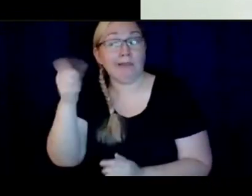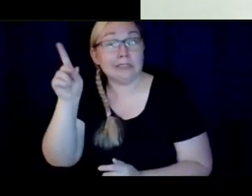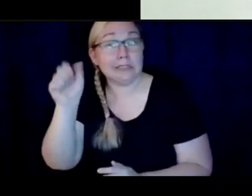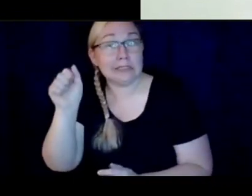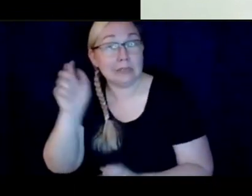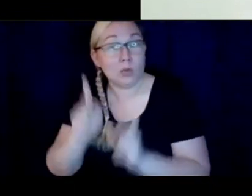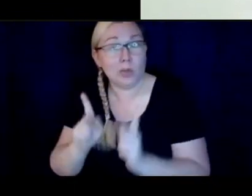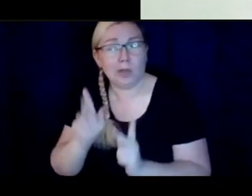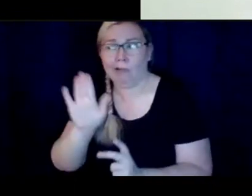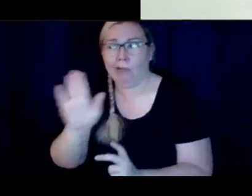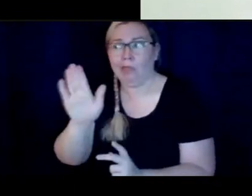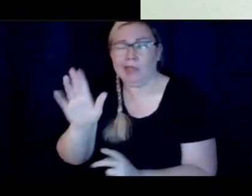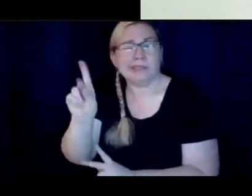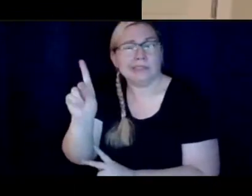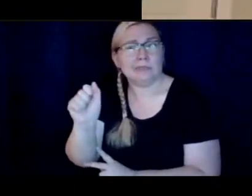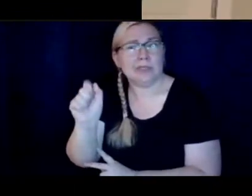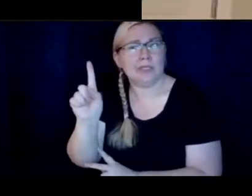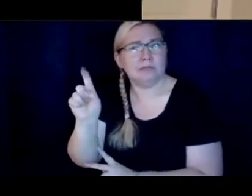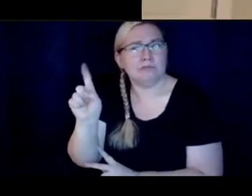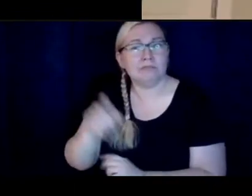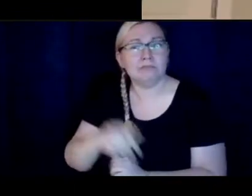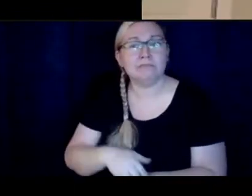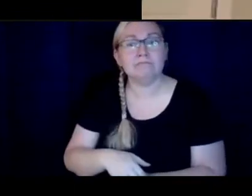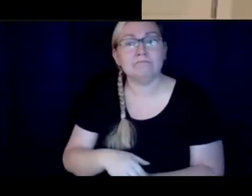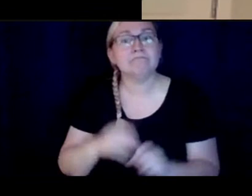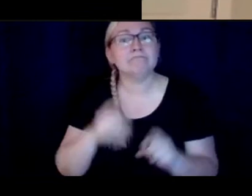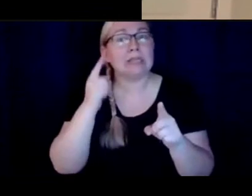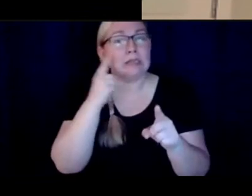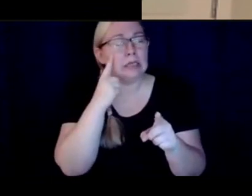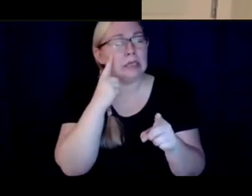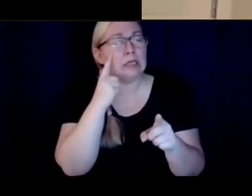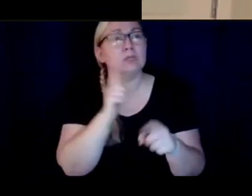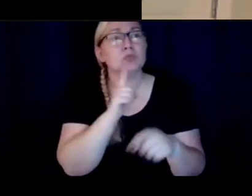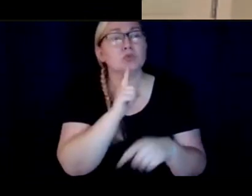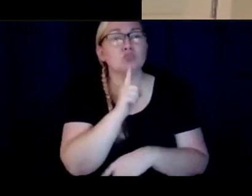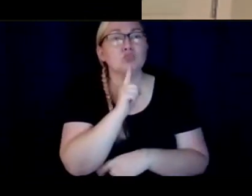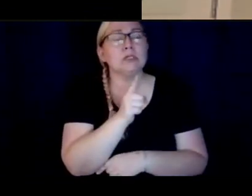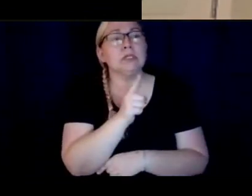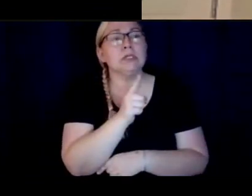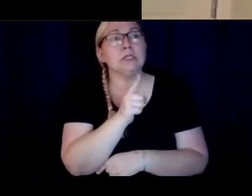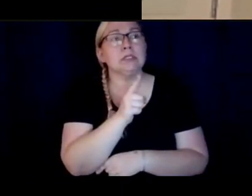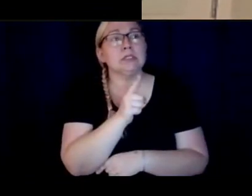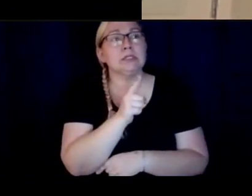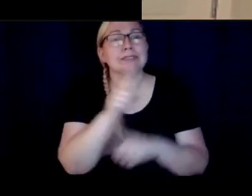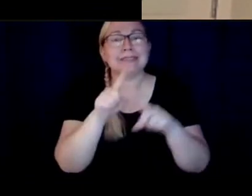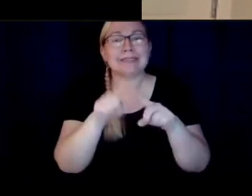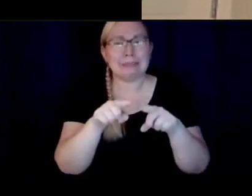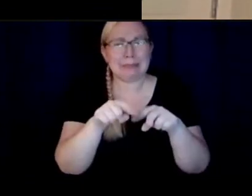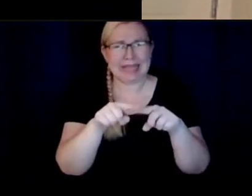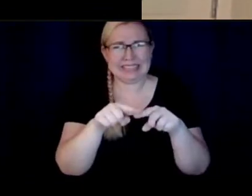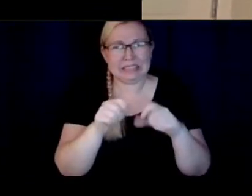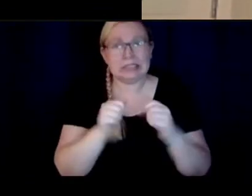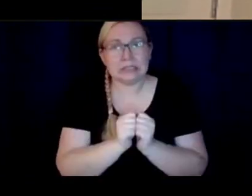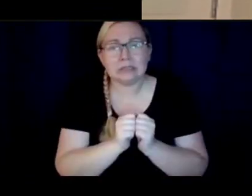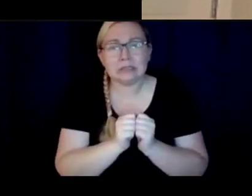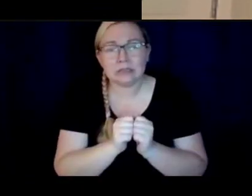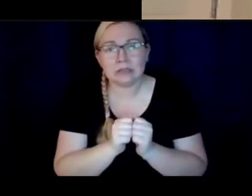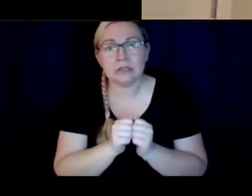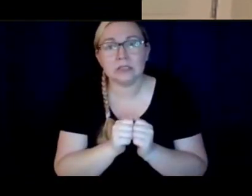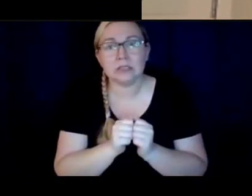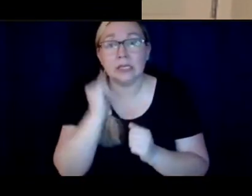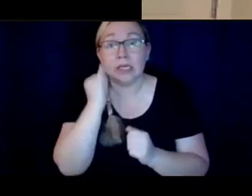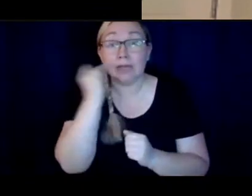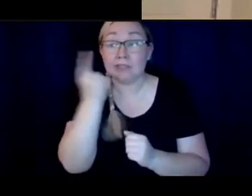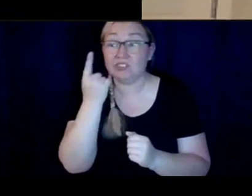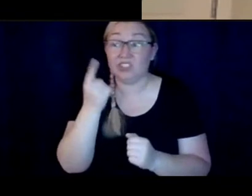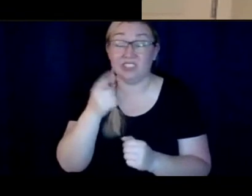what theirs is? I think it really depends on the context. If you